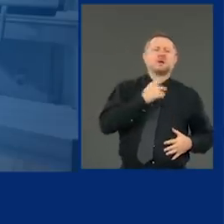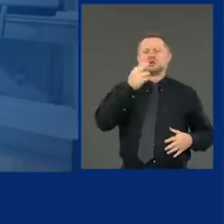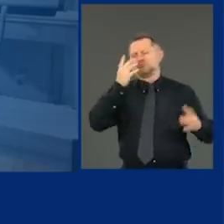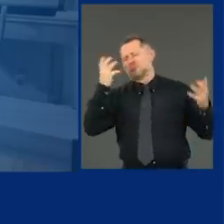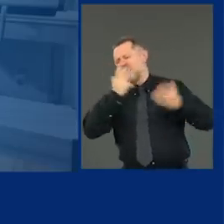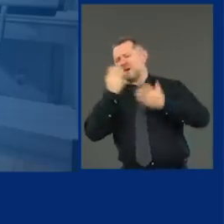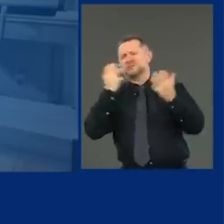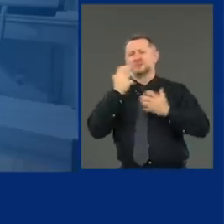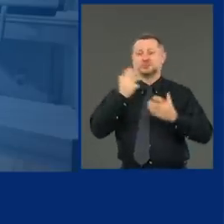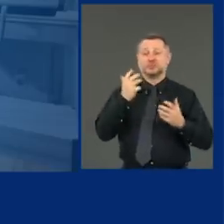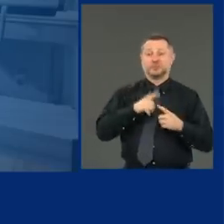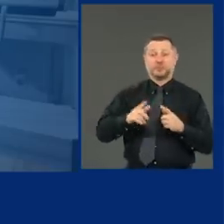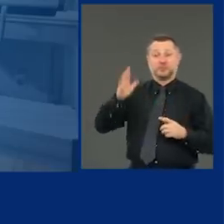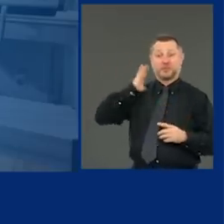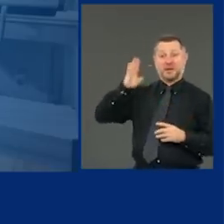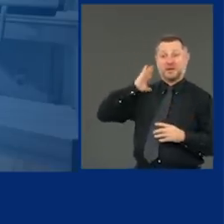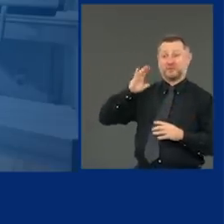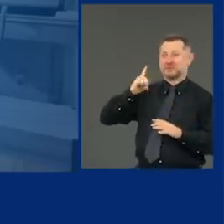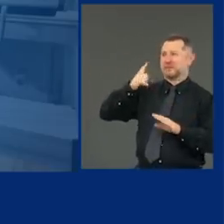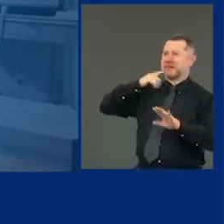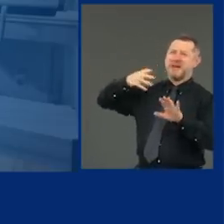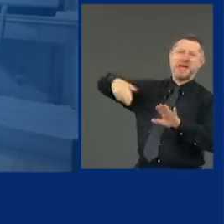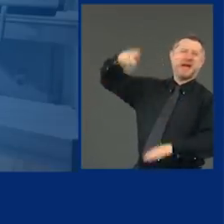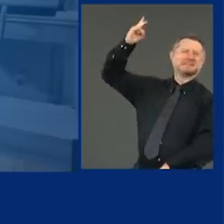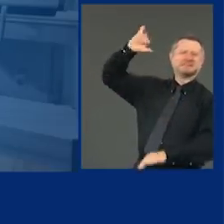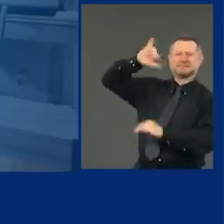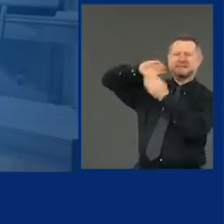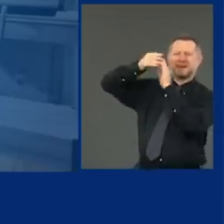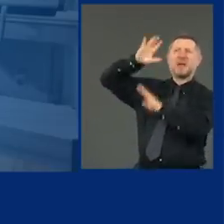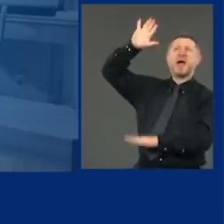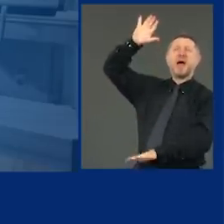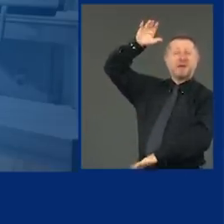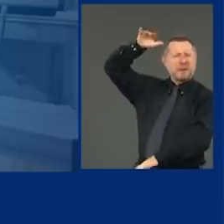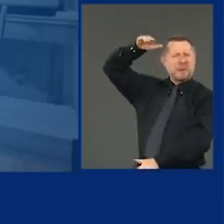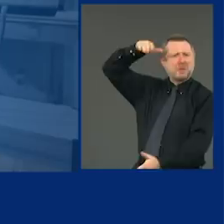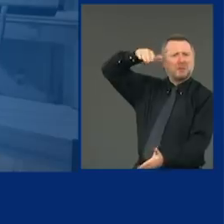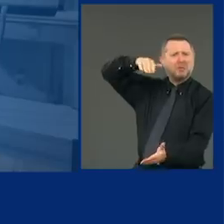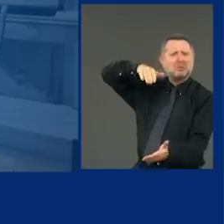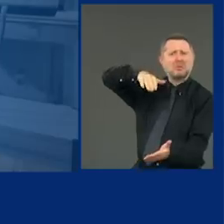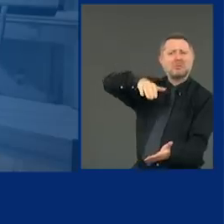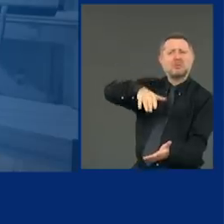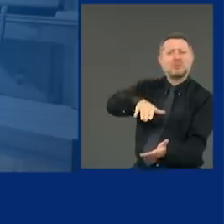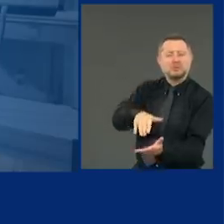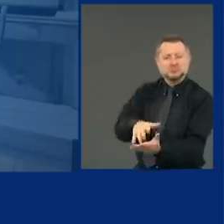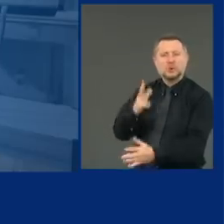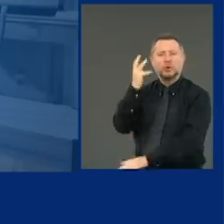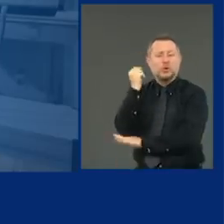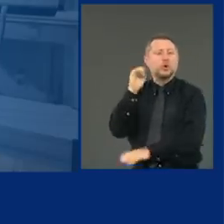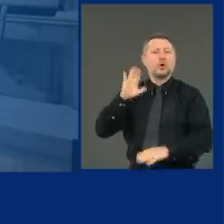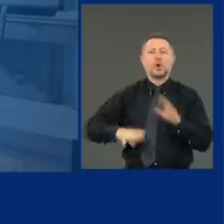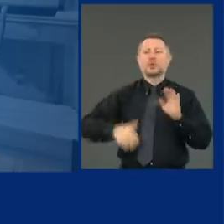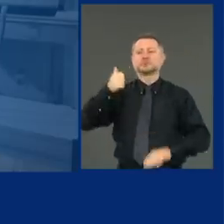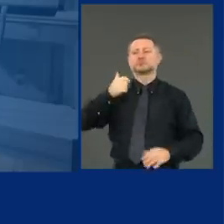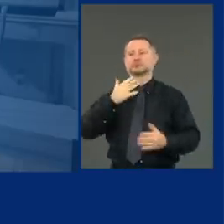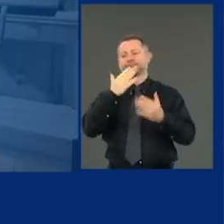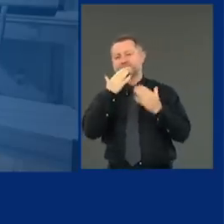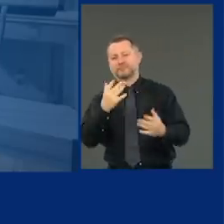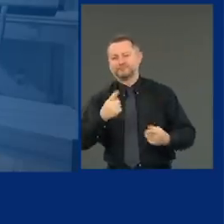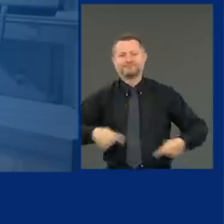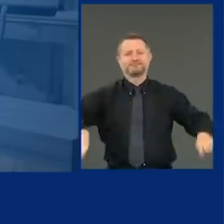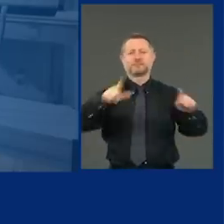side of the curve, and that is the lowest number that we've had. So we thank all the healthcare staff once